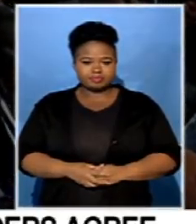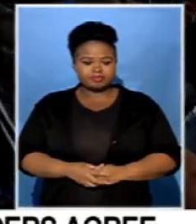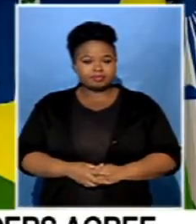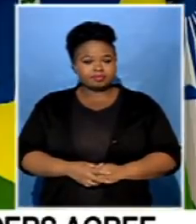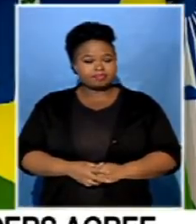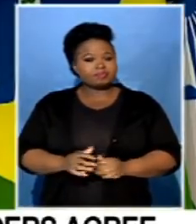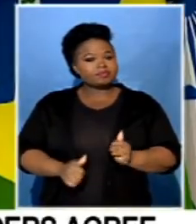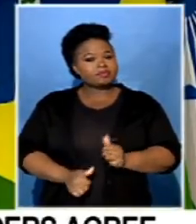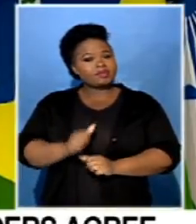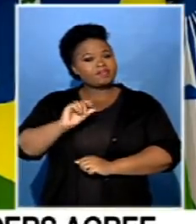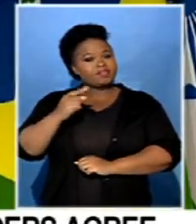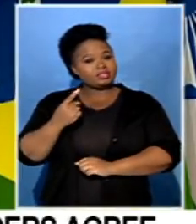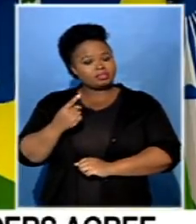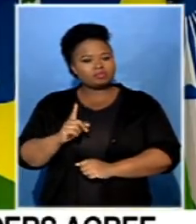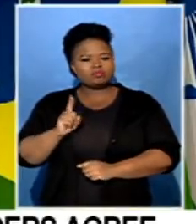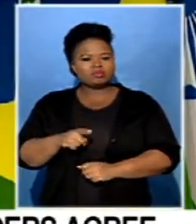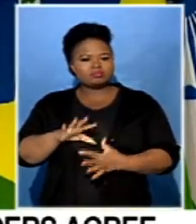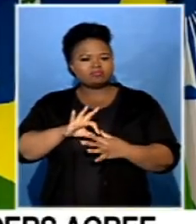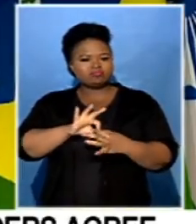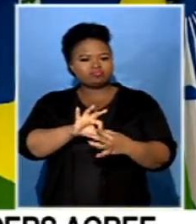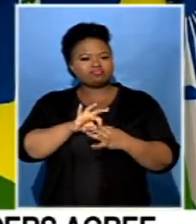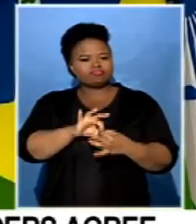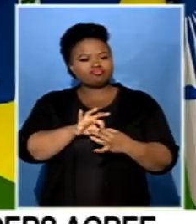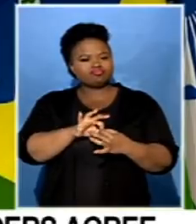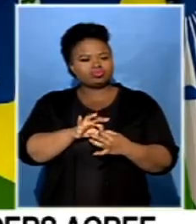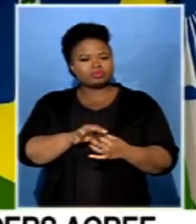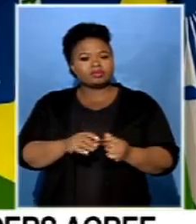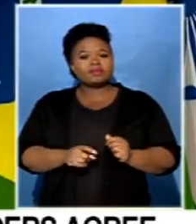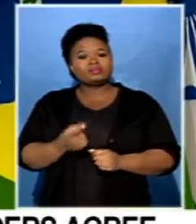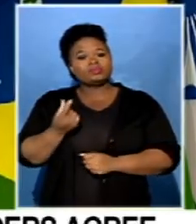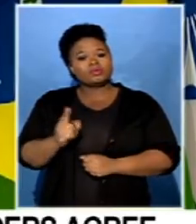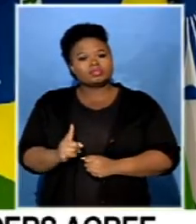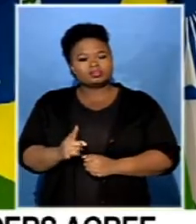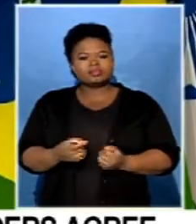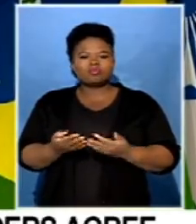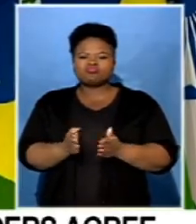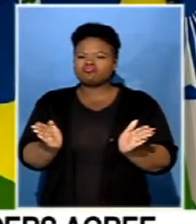First, we should pursue win-win cooperation to build an open economy.